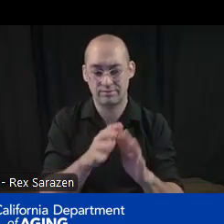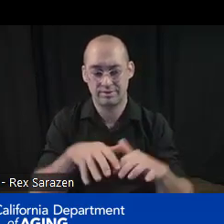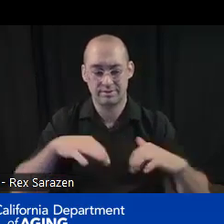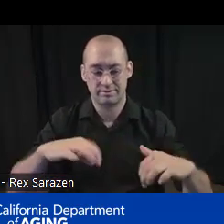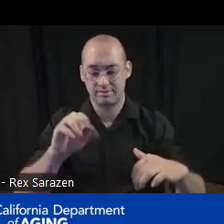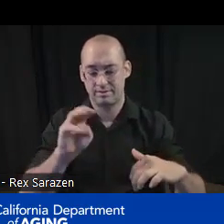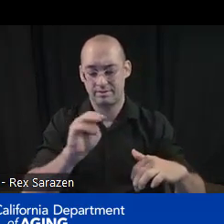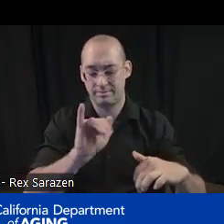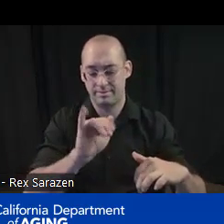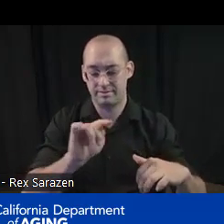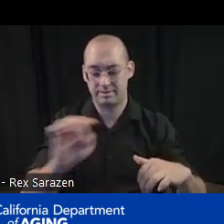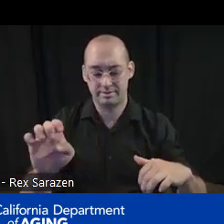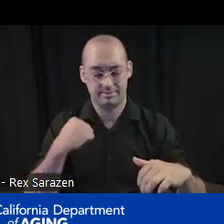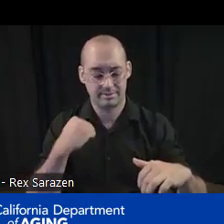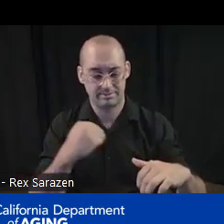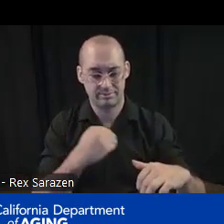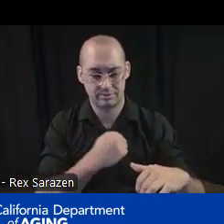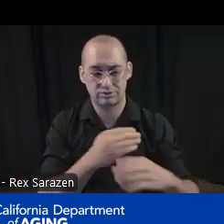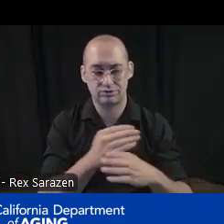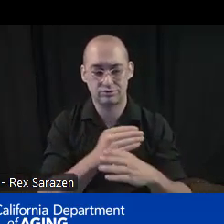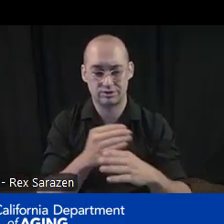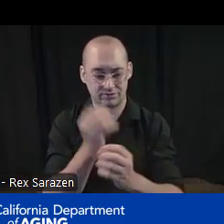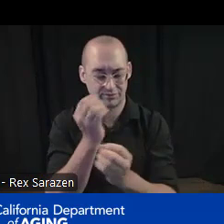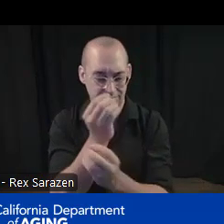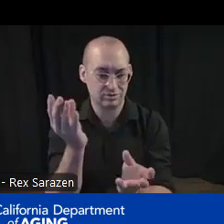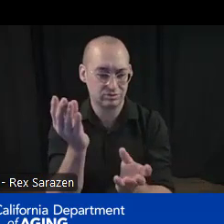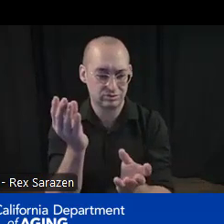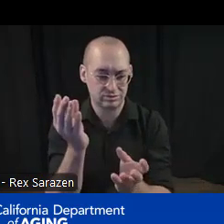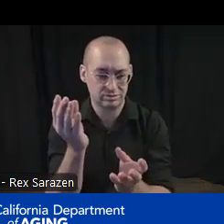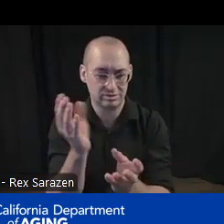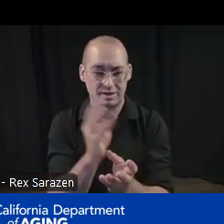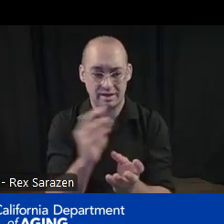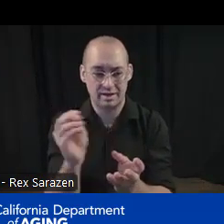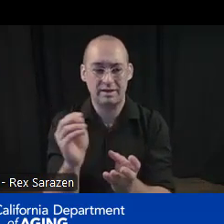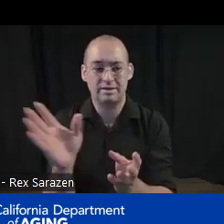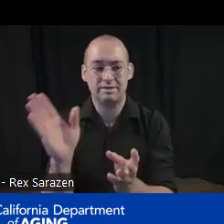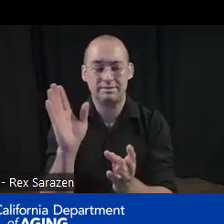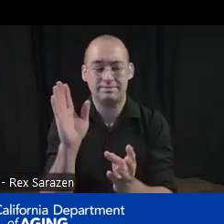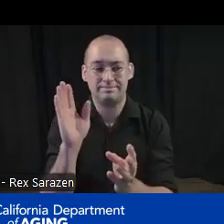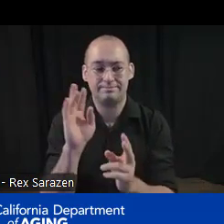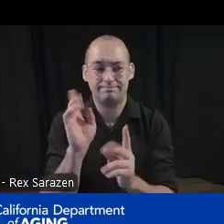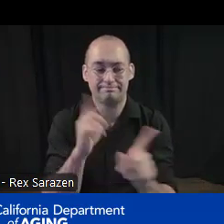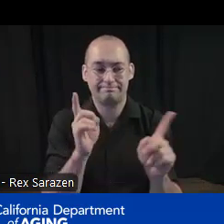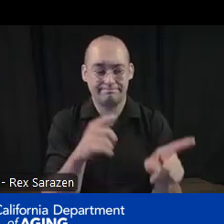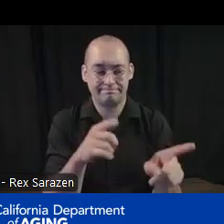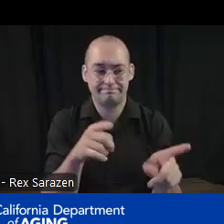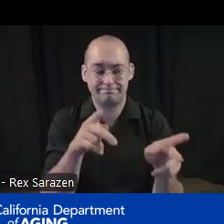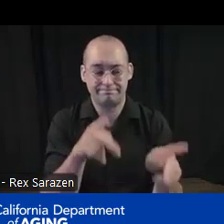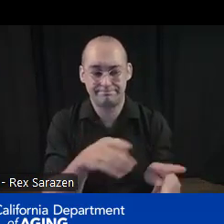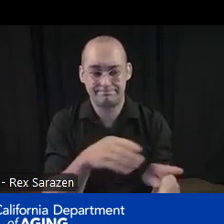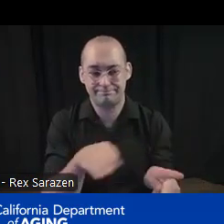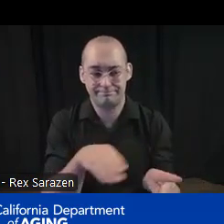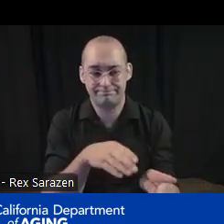share out meeting related information. And our attendees can view that information in the chat during the